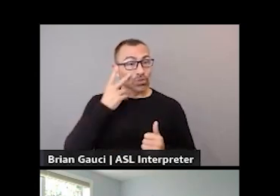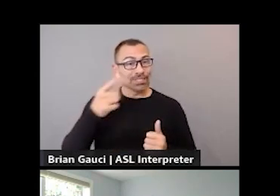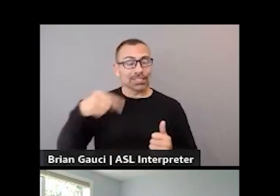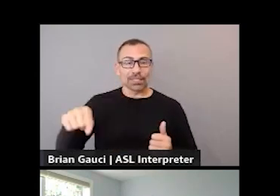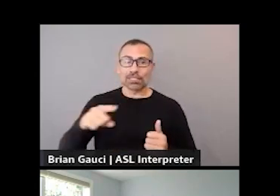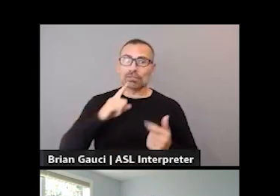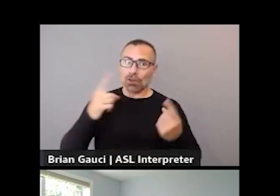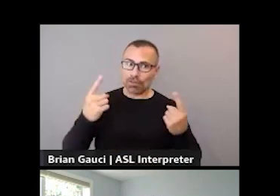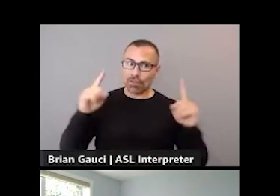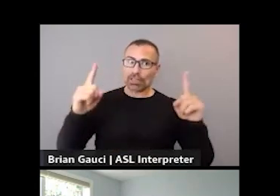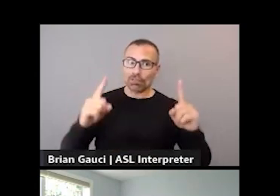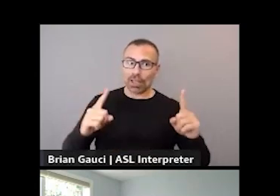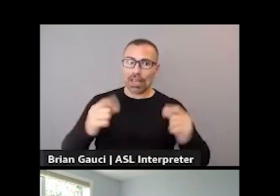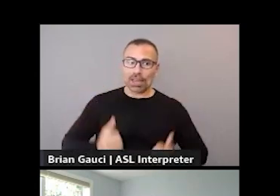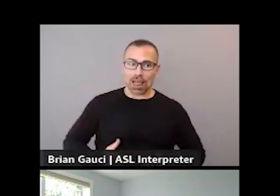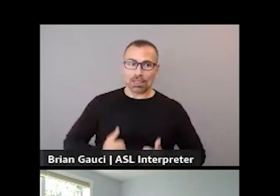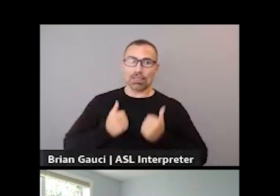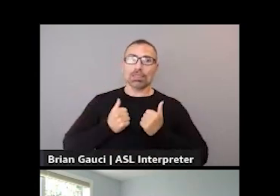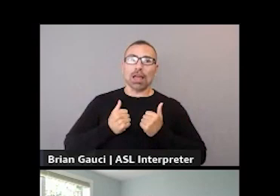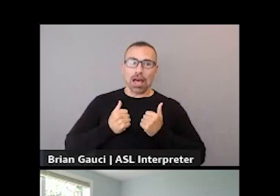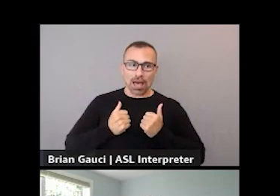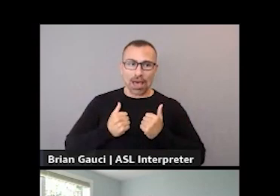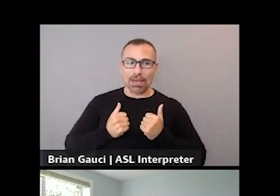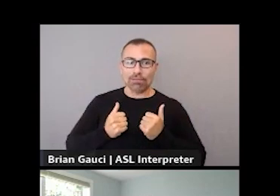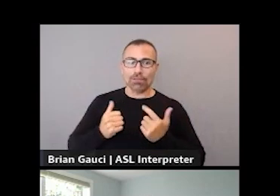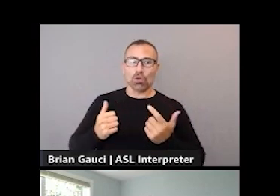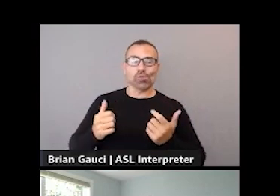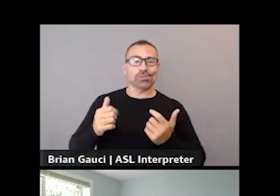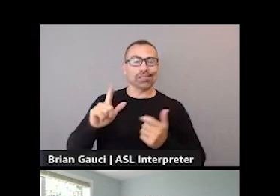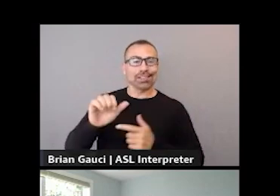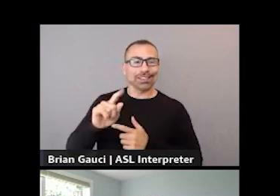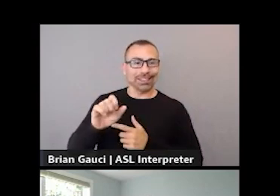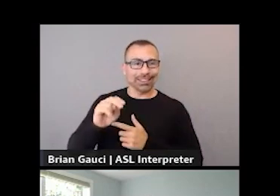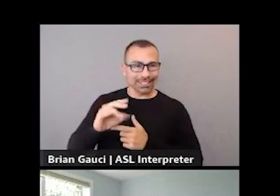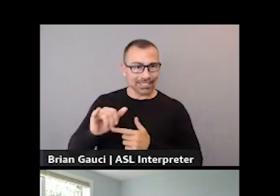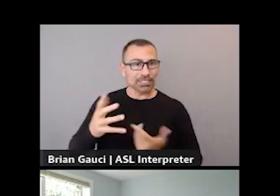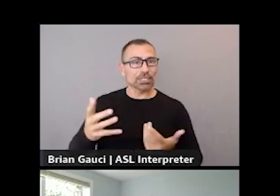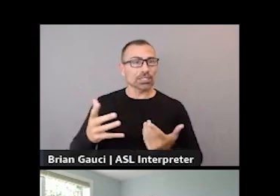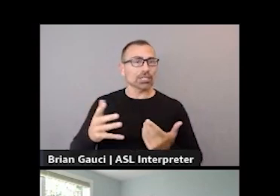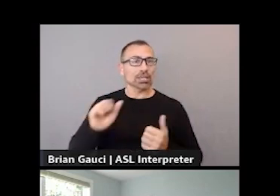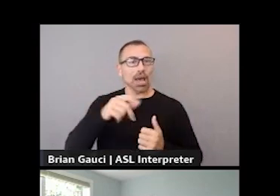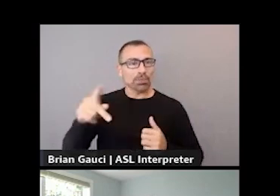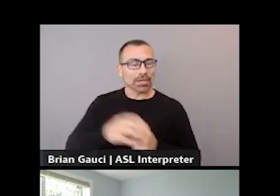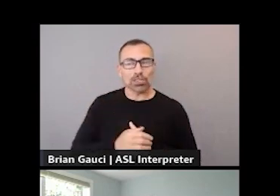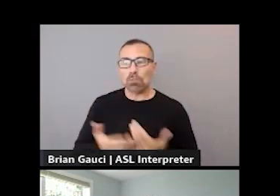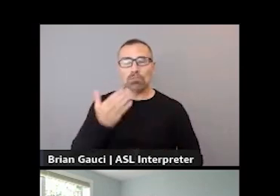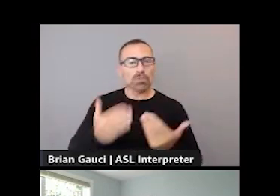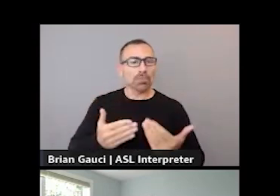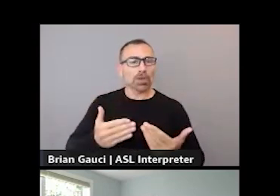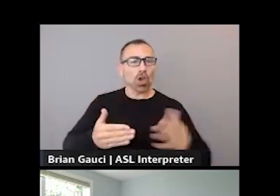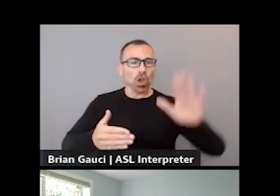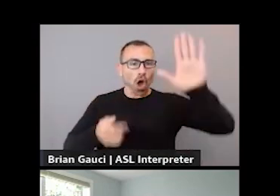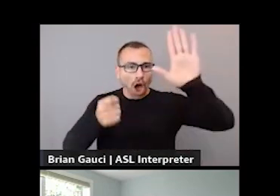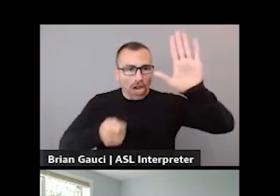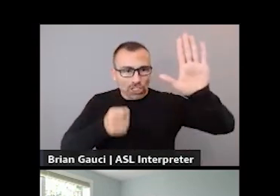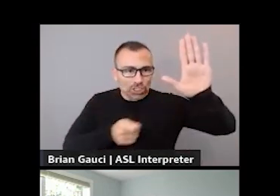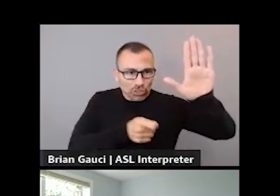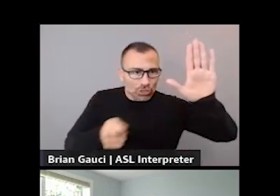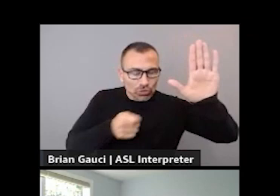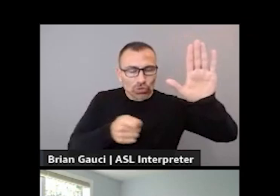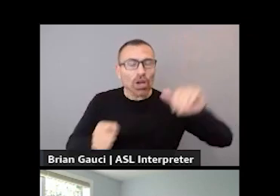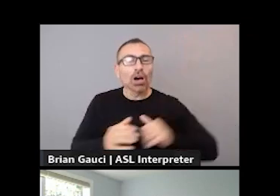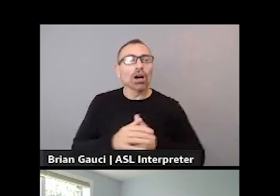that require that kind of immediate response, right? So like auction-based applications, UGC, and they're also talking too